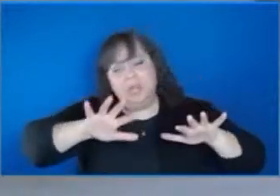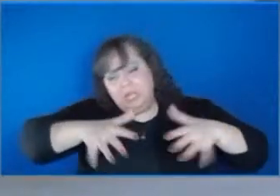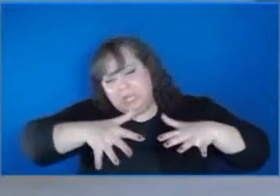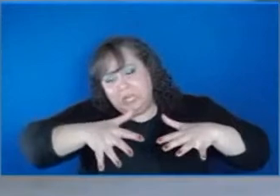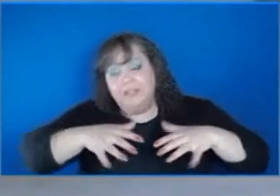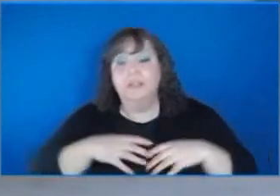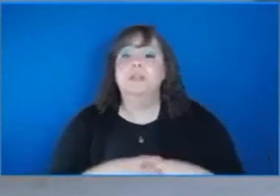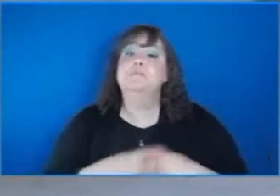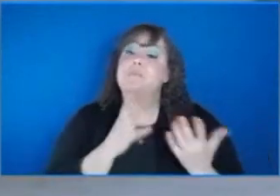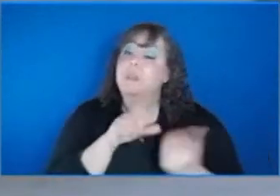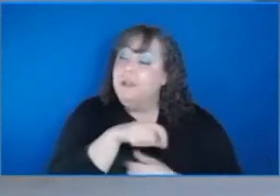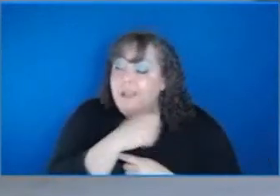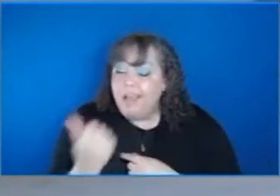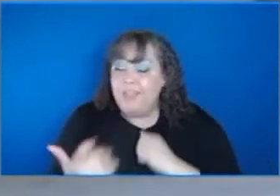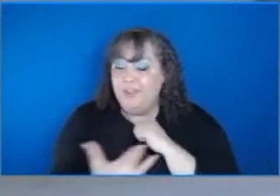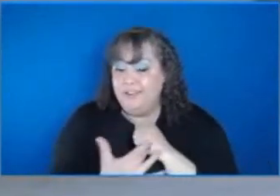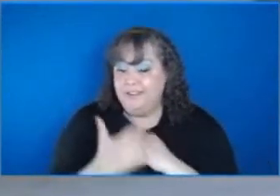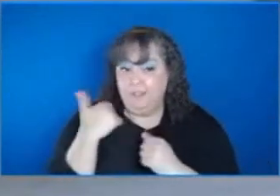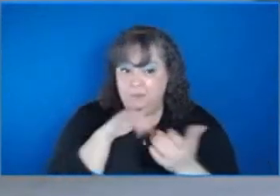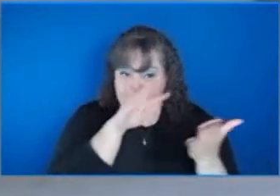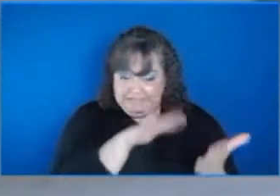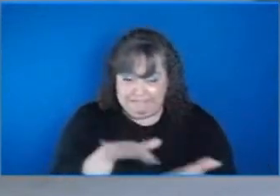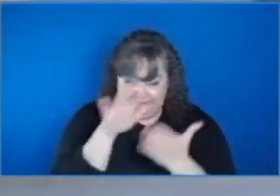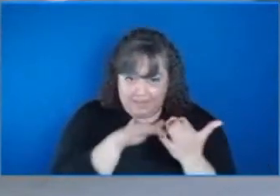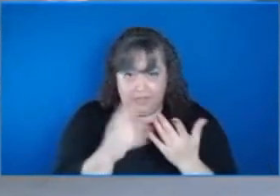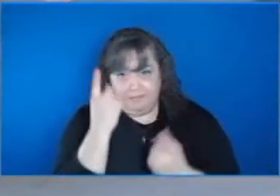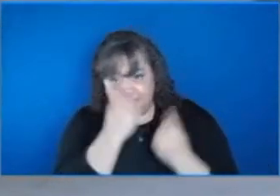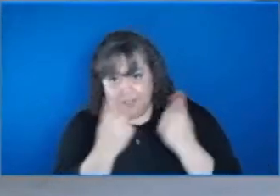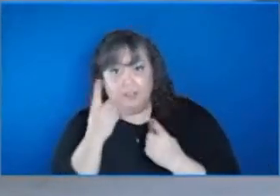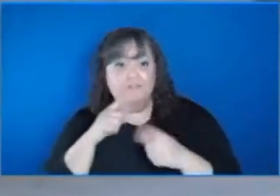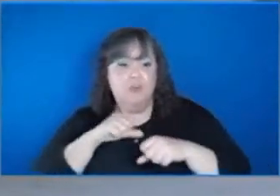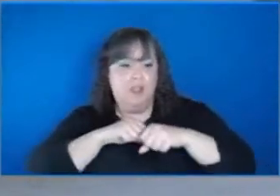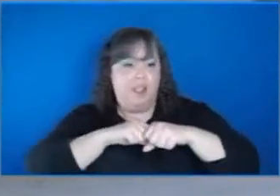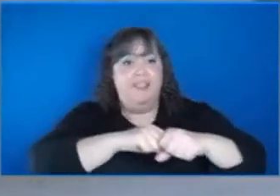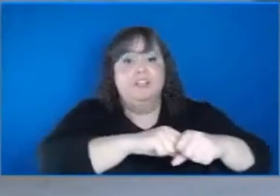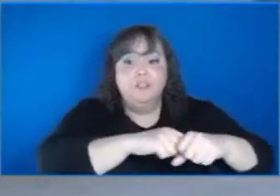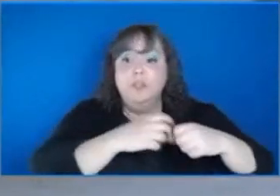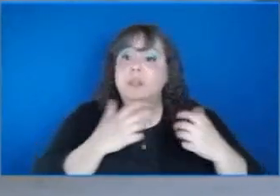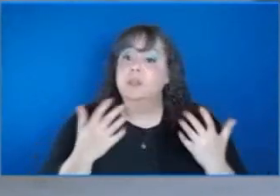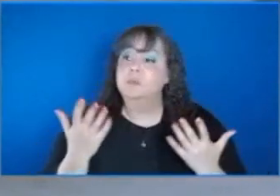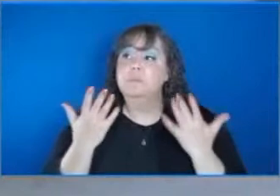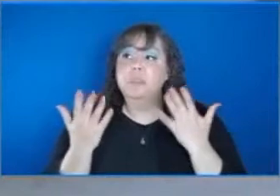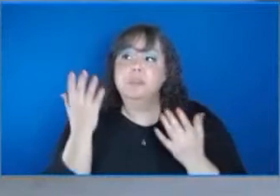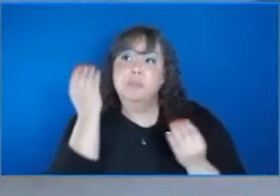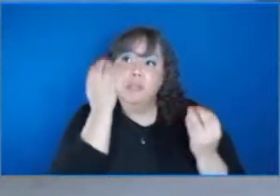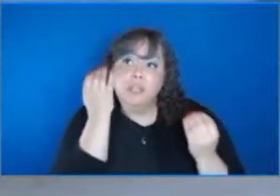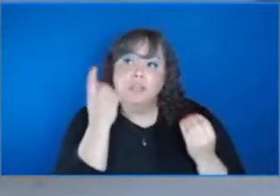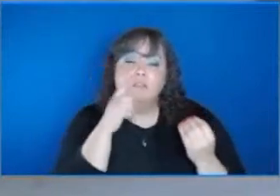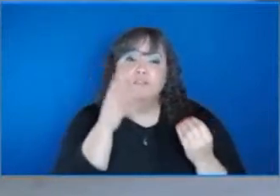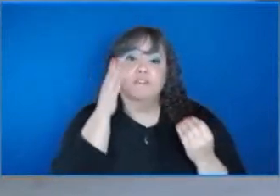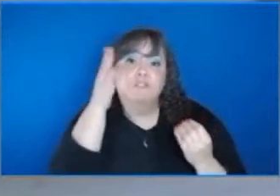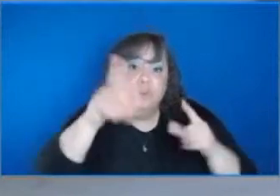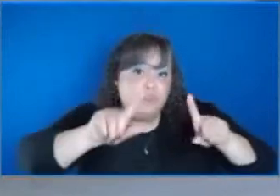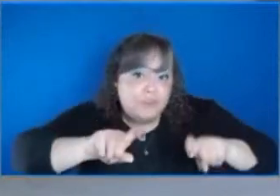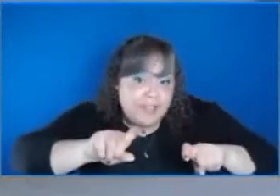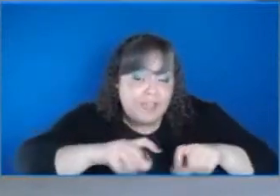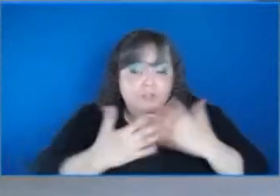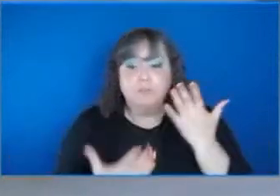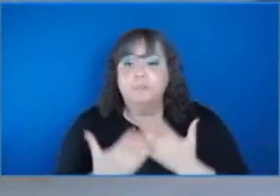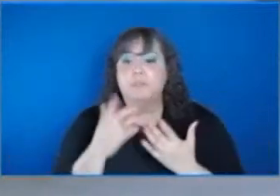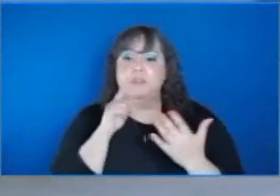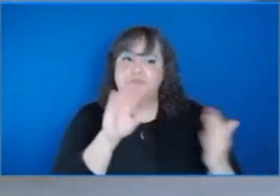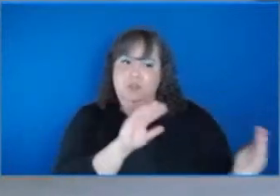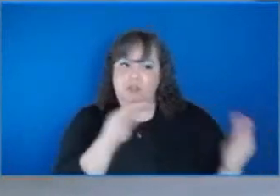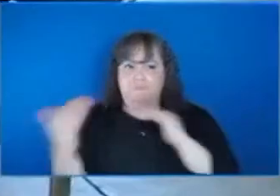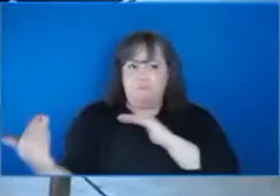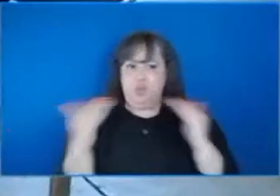thinking about for asteroid deflection that we may want to think about perhaps for a future test or for comparison with how the